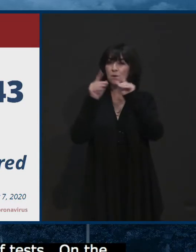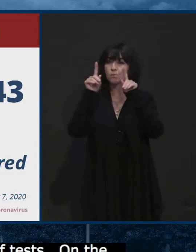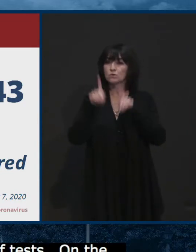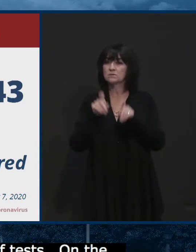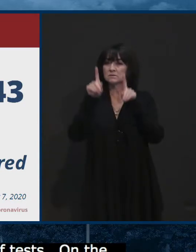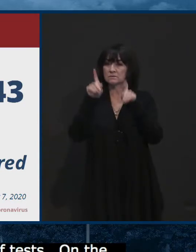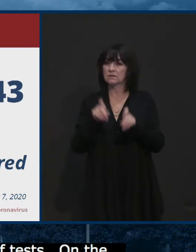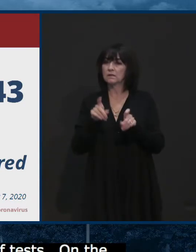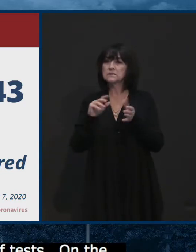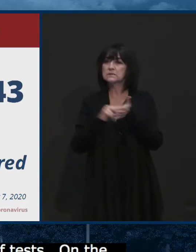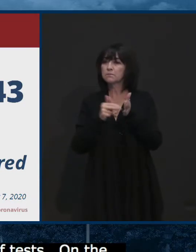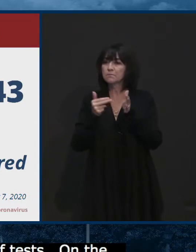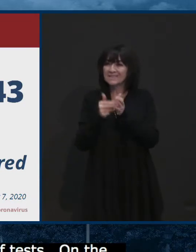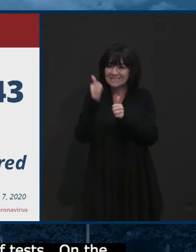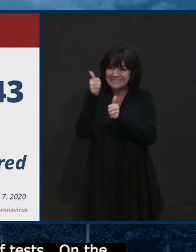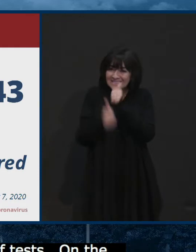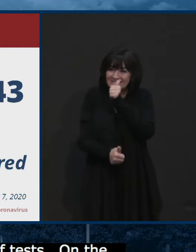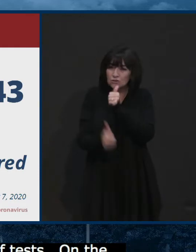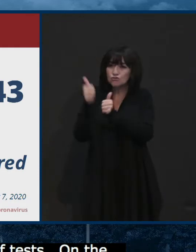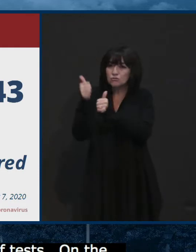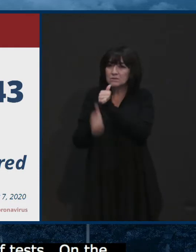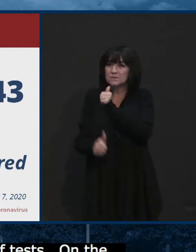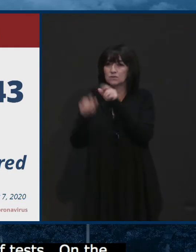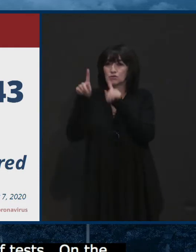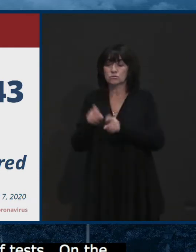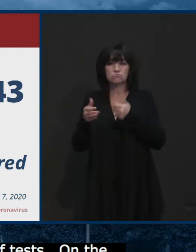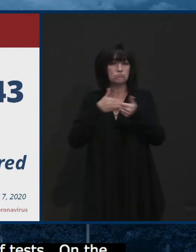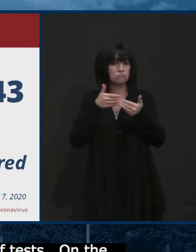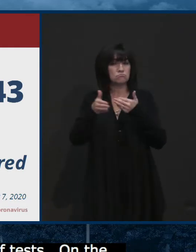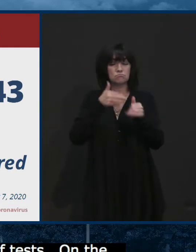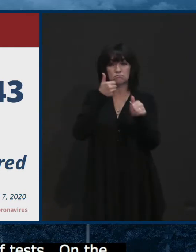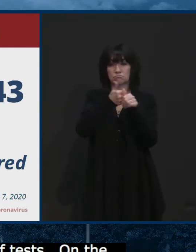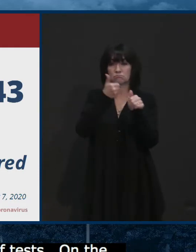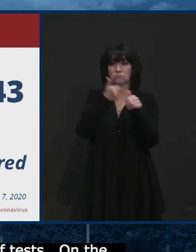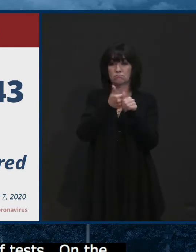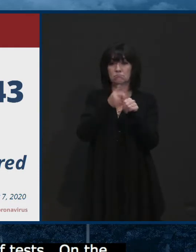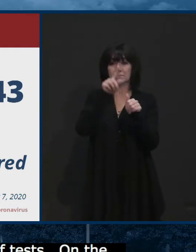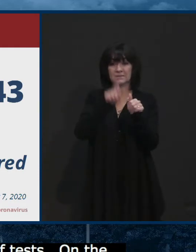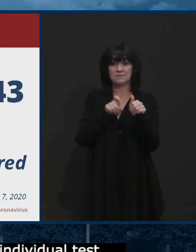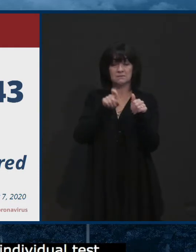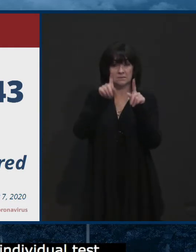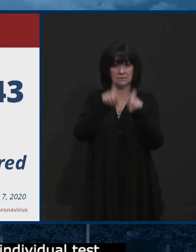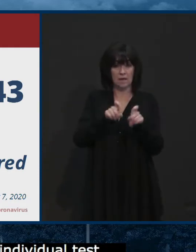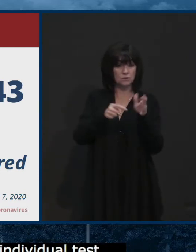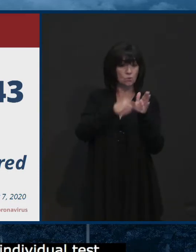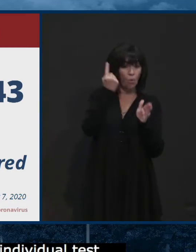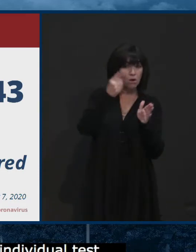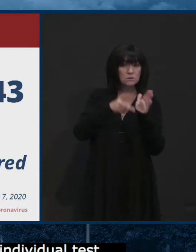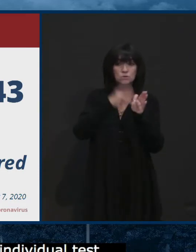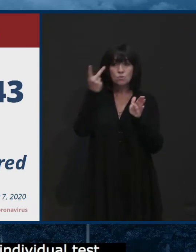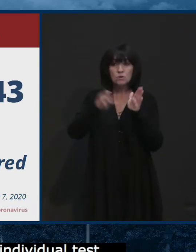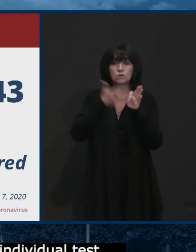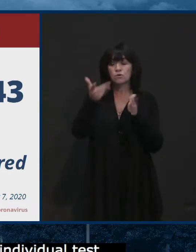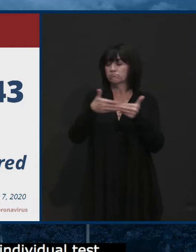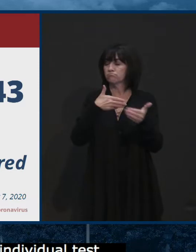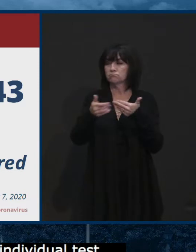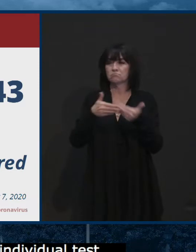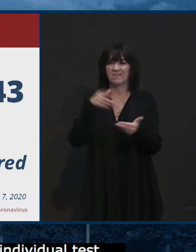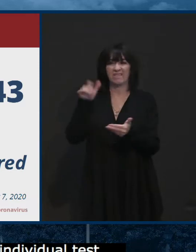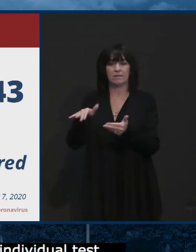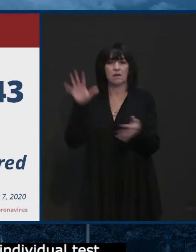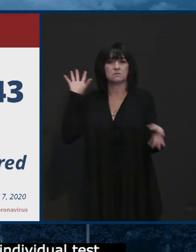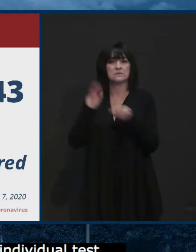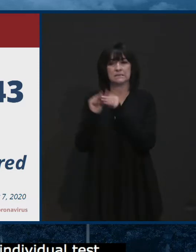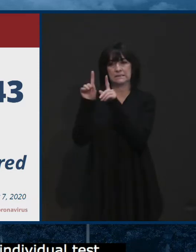an individual test, whether you've been tested once or not. The 369,000 is the number of persons, so you don't count